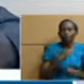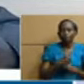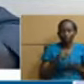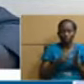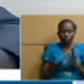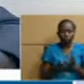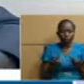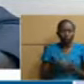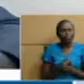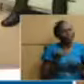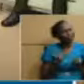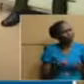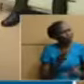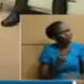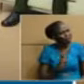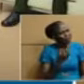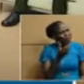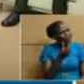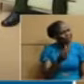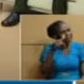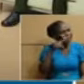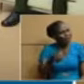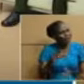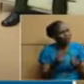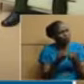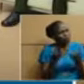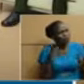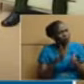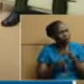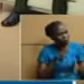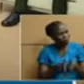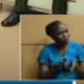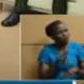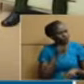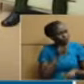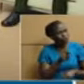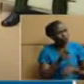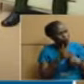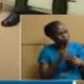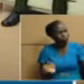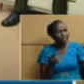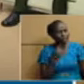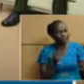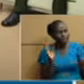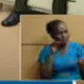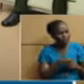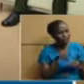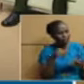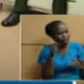high. So if you have 67, how many people would you confidently say are enrolled in these 67